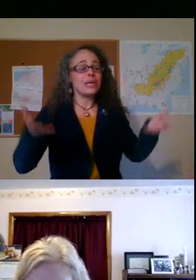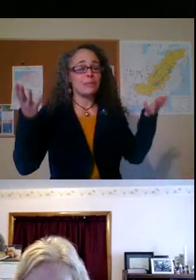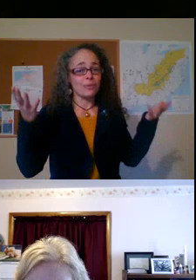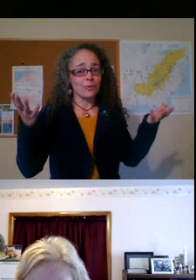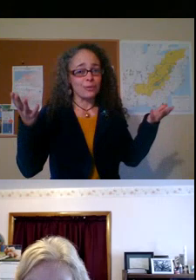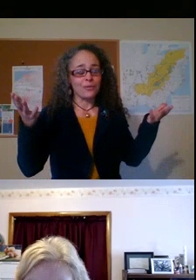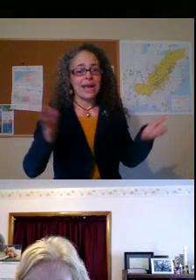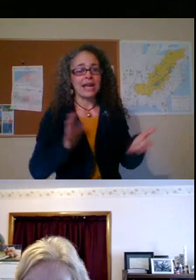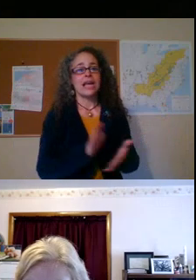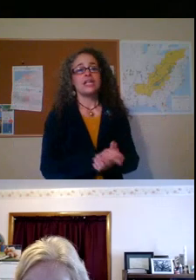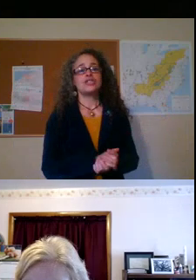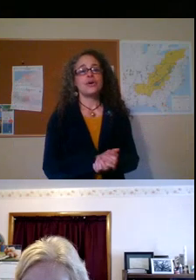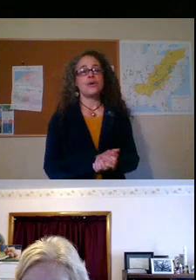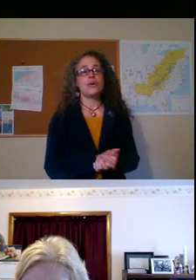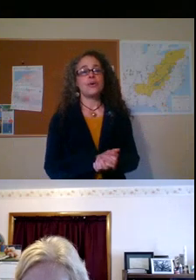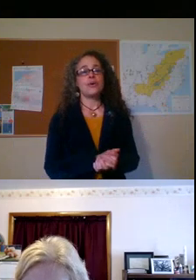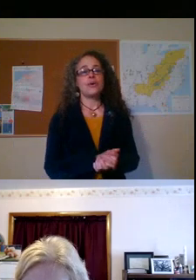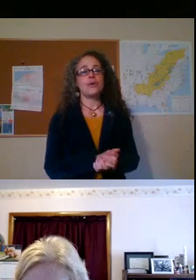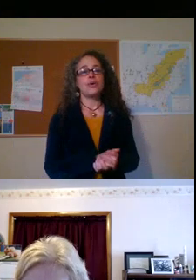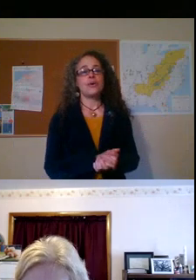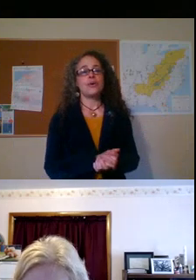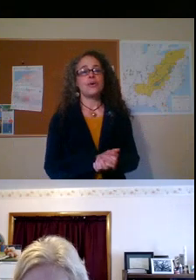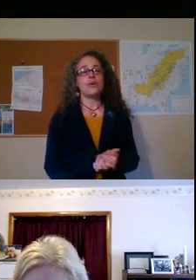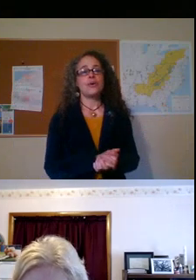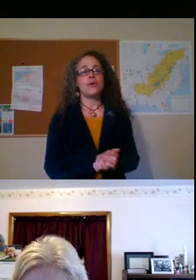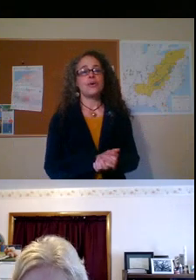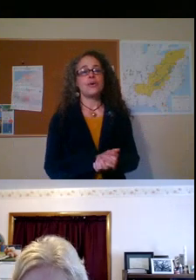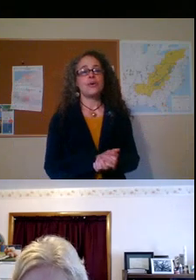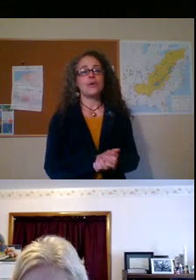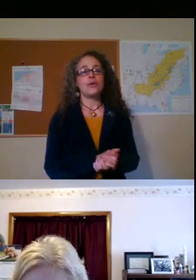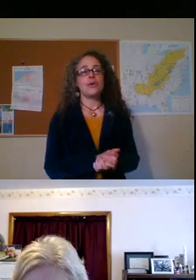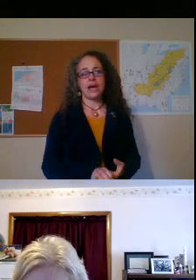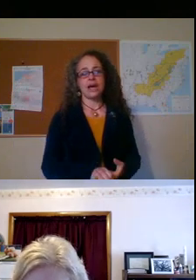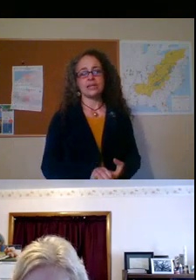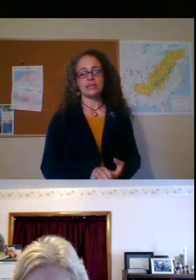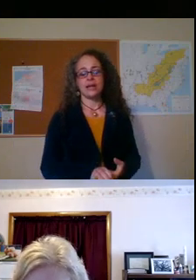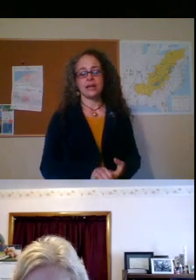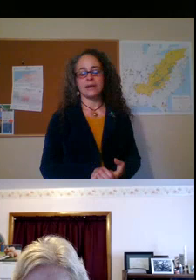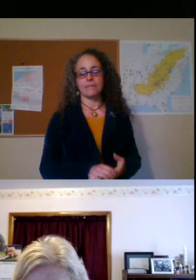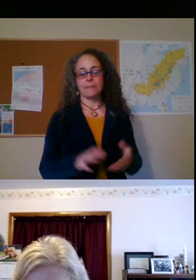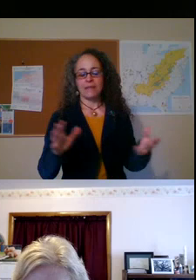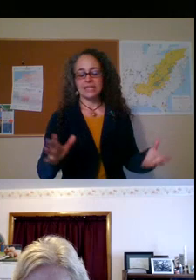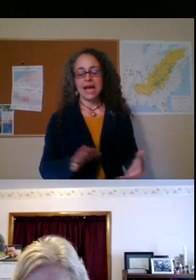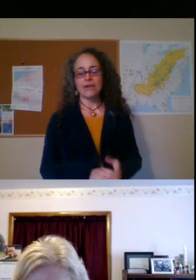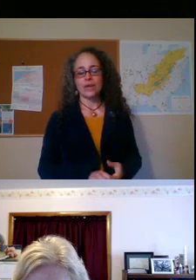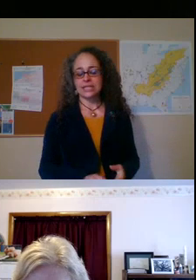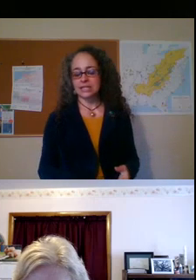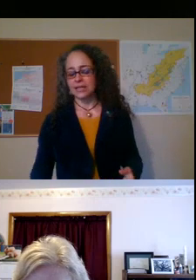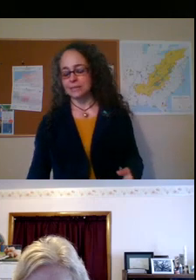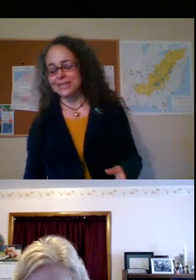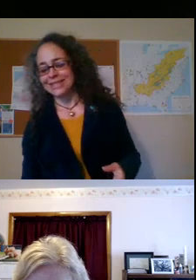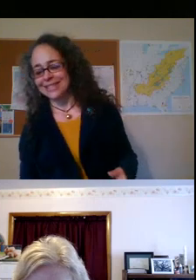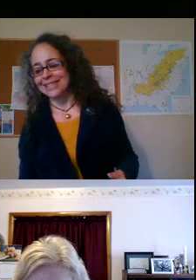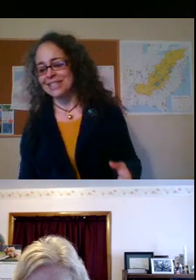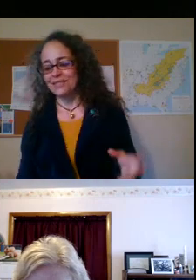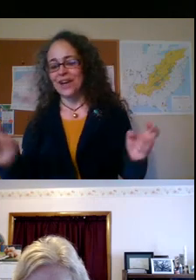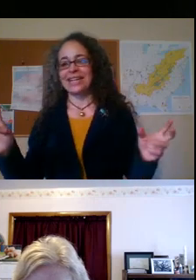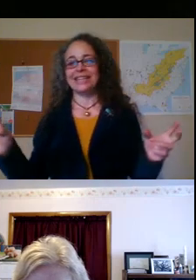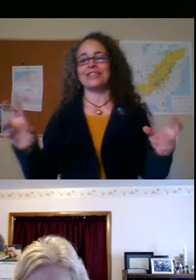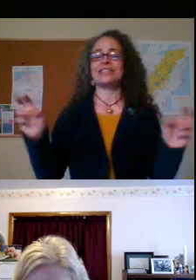opportunity to improve, right? So all of our Southern Tier West region has this at-risk